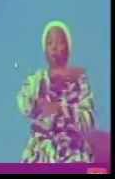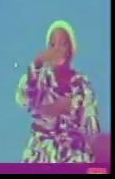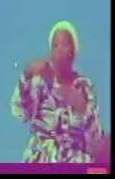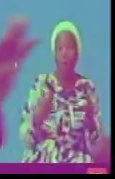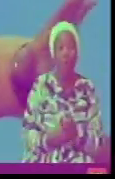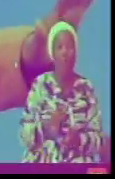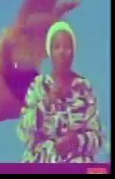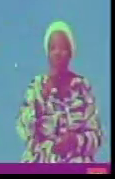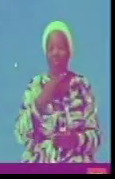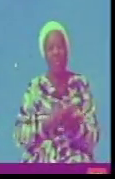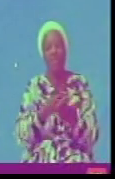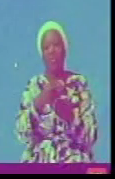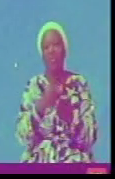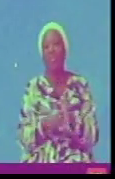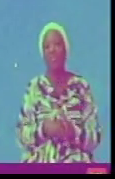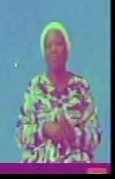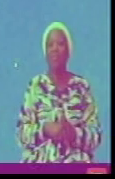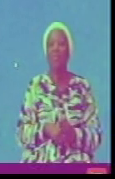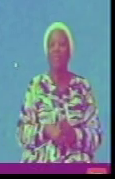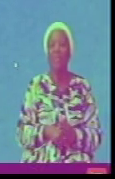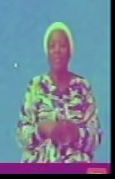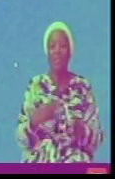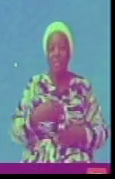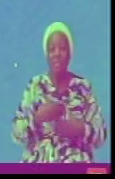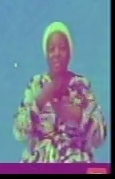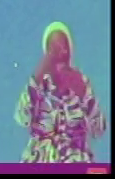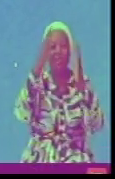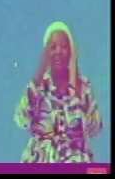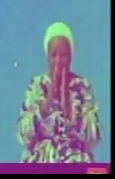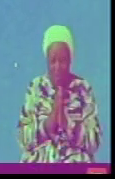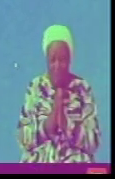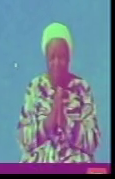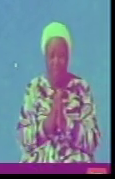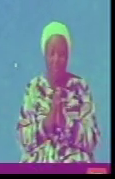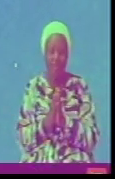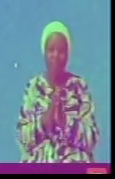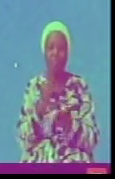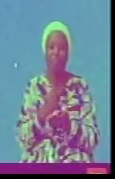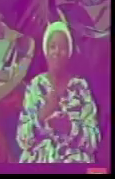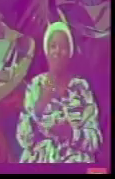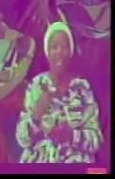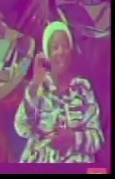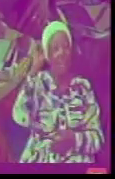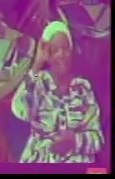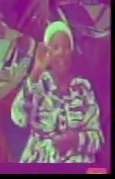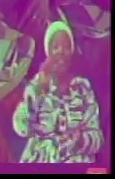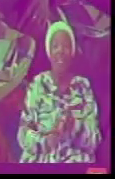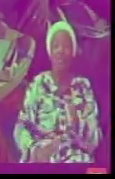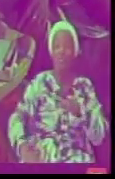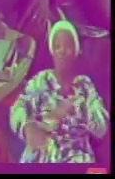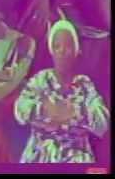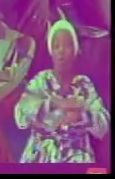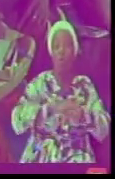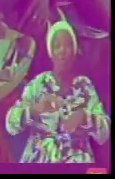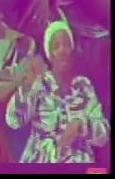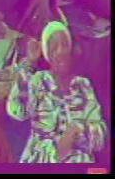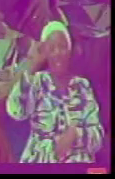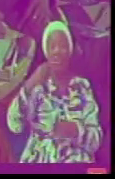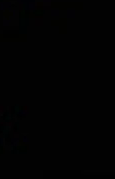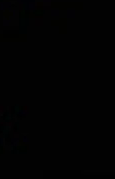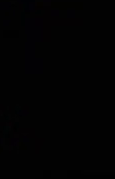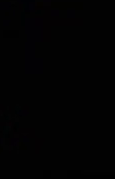a good amen to that. He that covereth his sin shall not